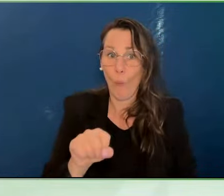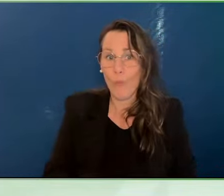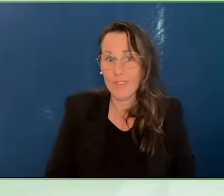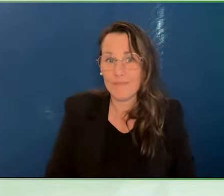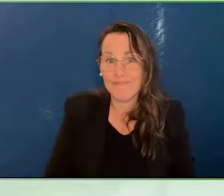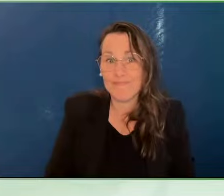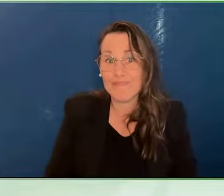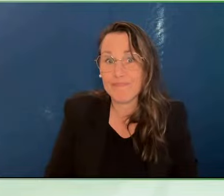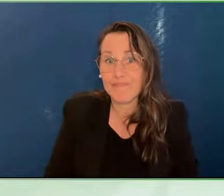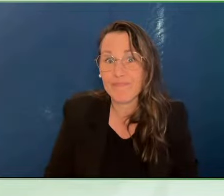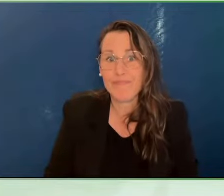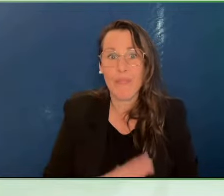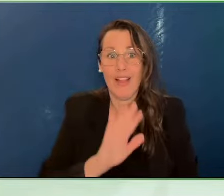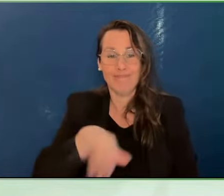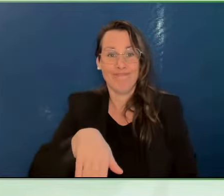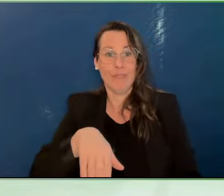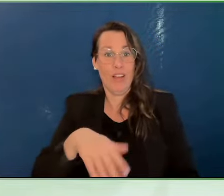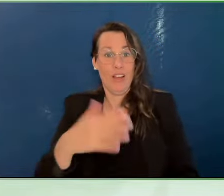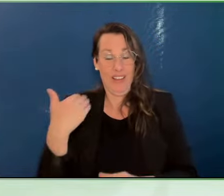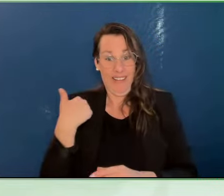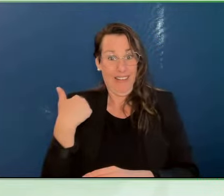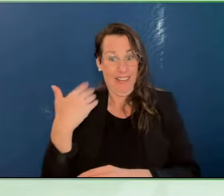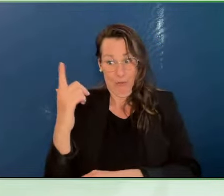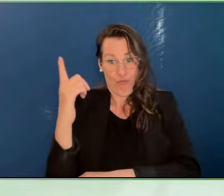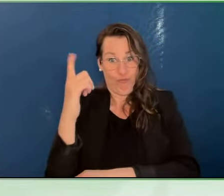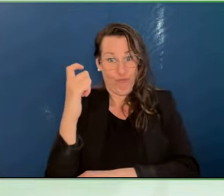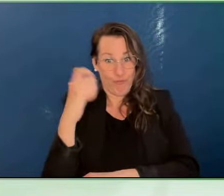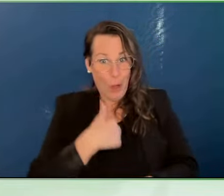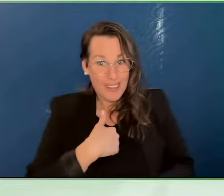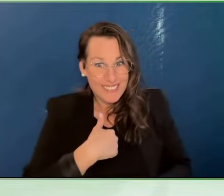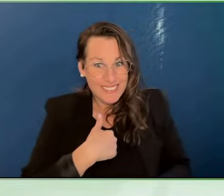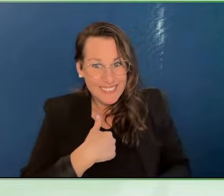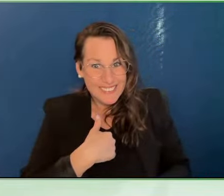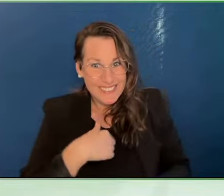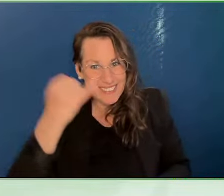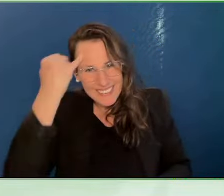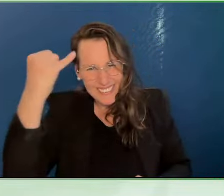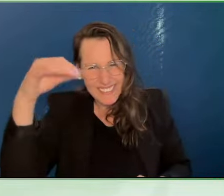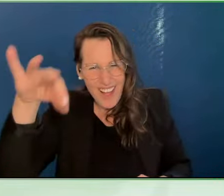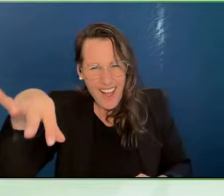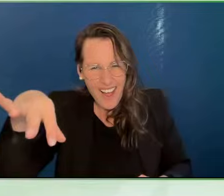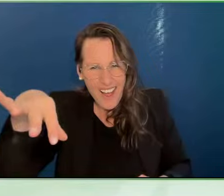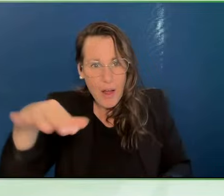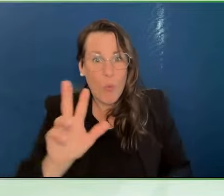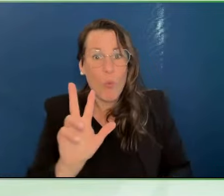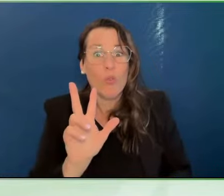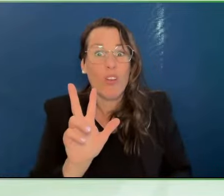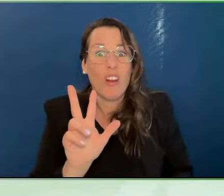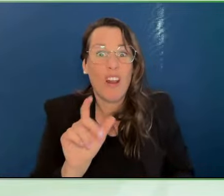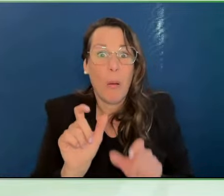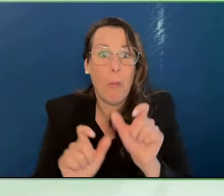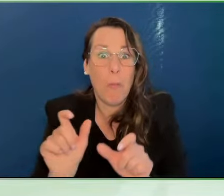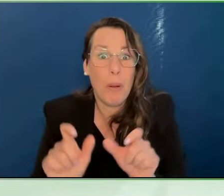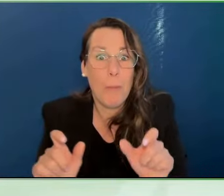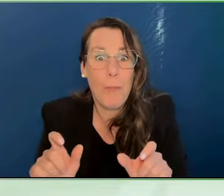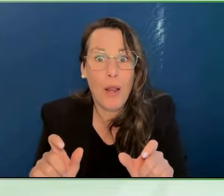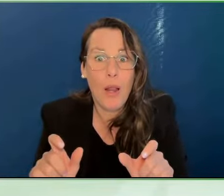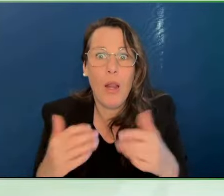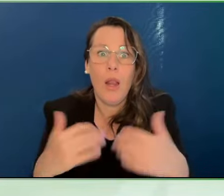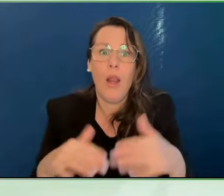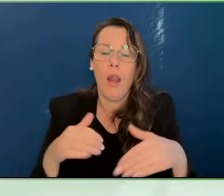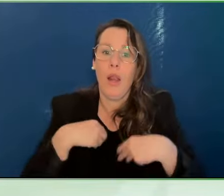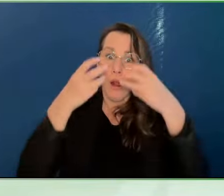year-round planning. And part of it is because we need to plan way in advance. We need to engage our stakeholders. But we also want to